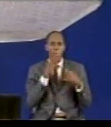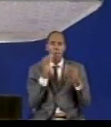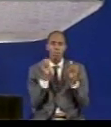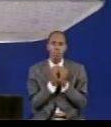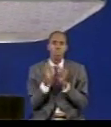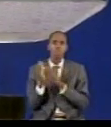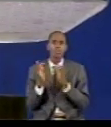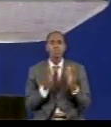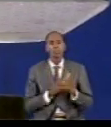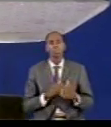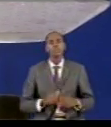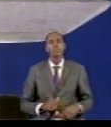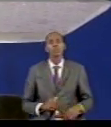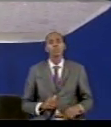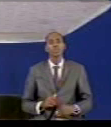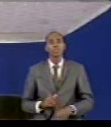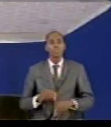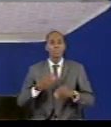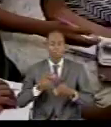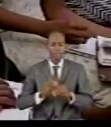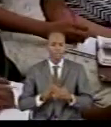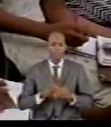Jesus. Philippians